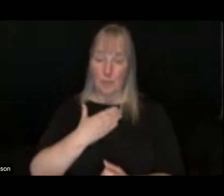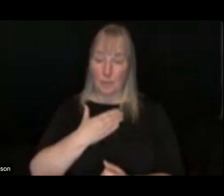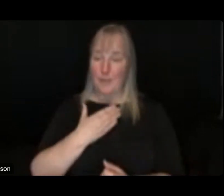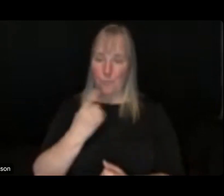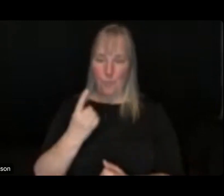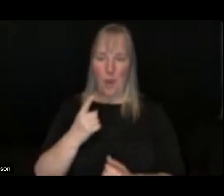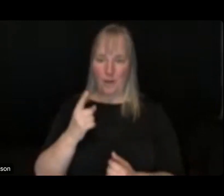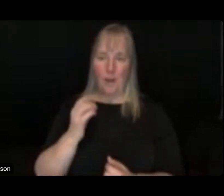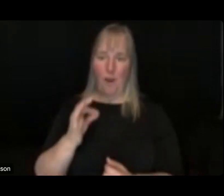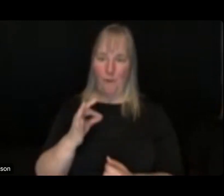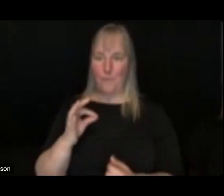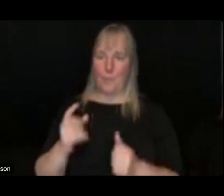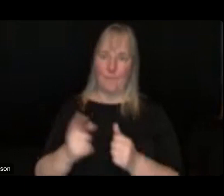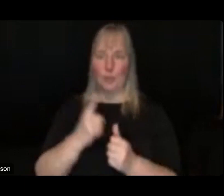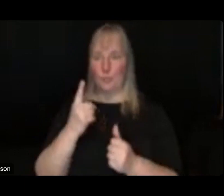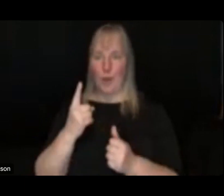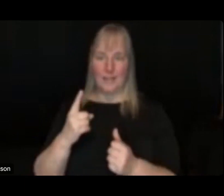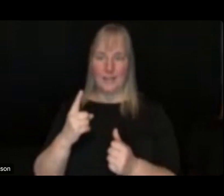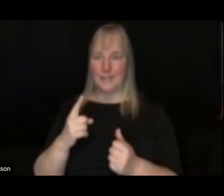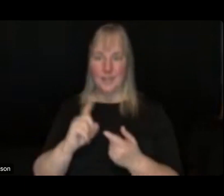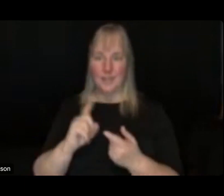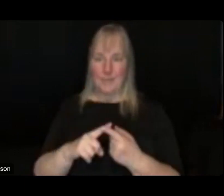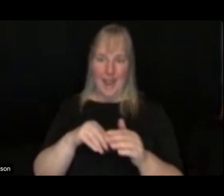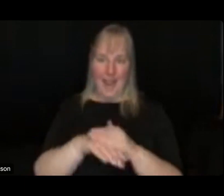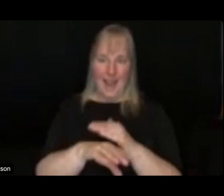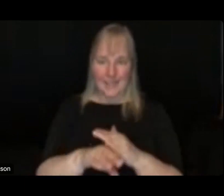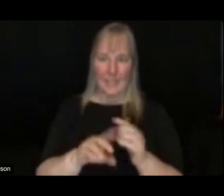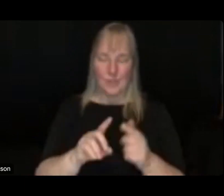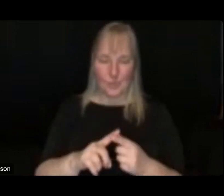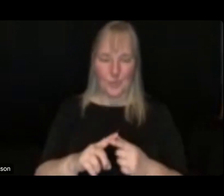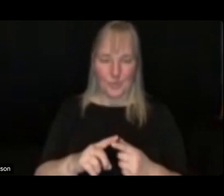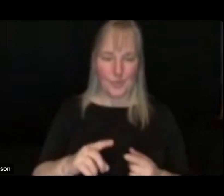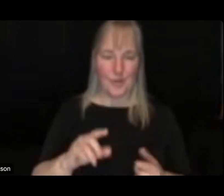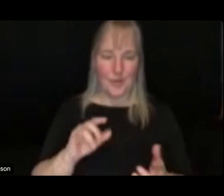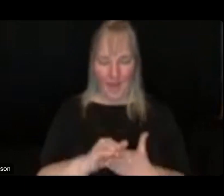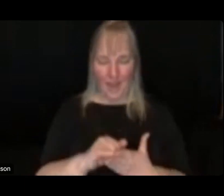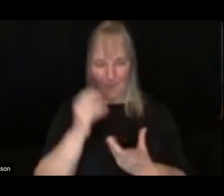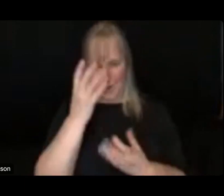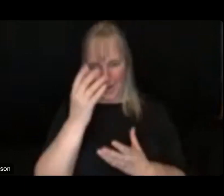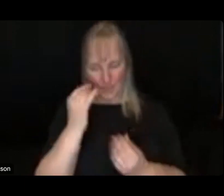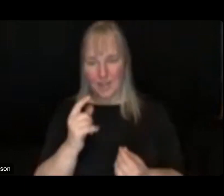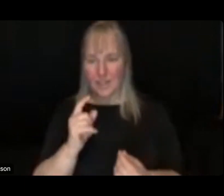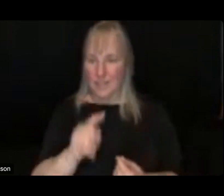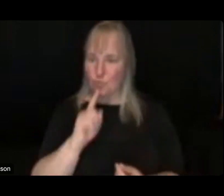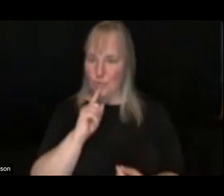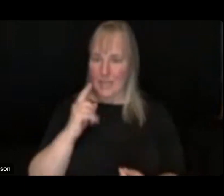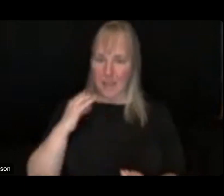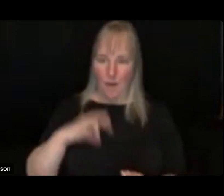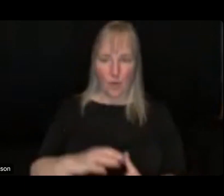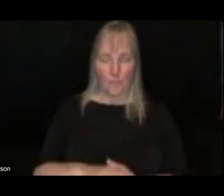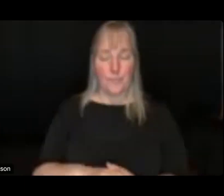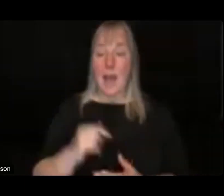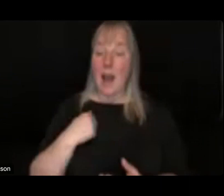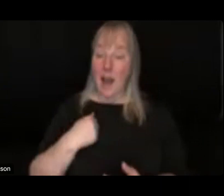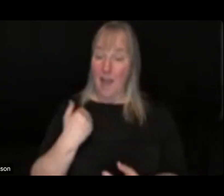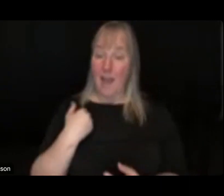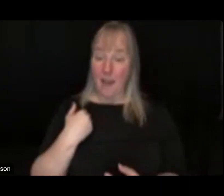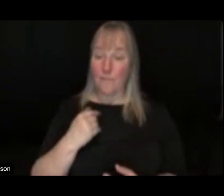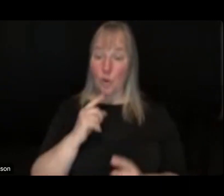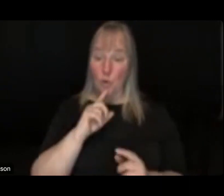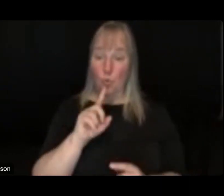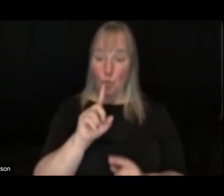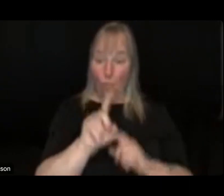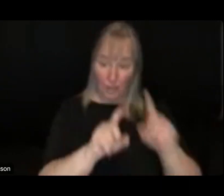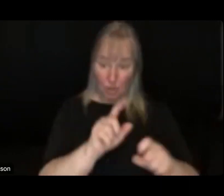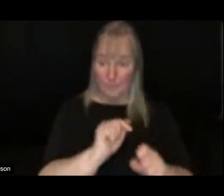have access to the very detailed, very comprehensive information. It's truly helpful. I actually have questions, but I want to open up for the